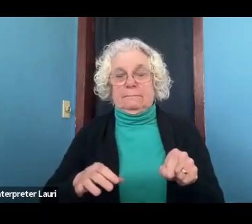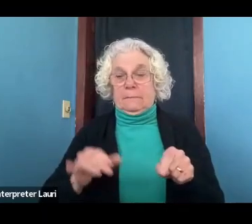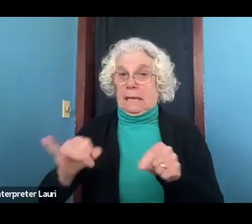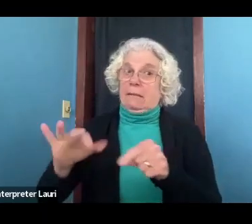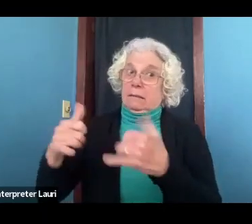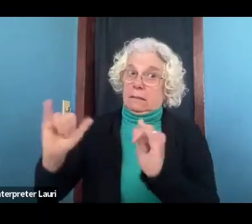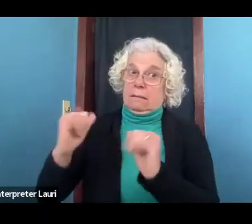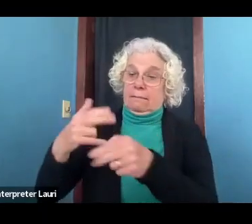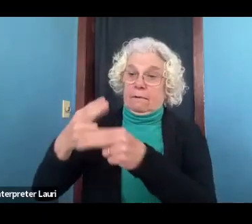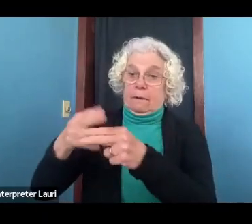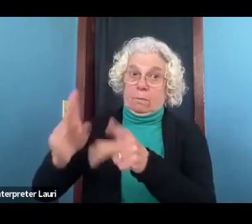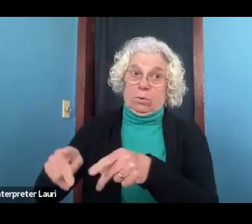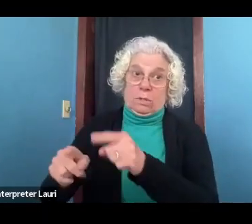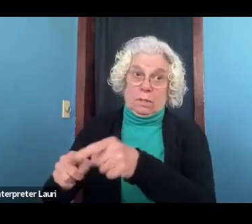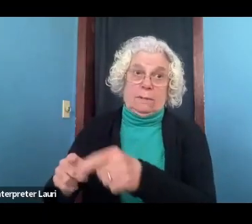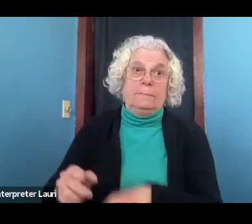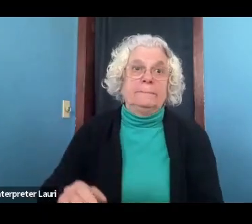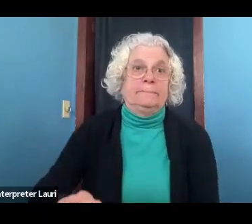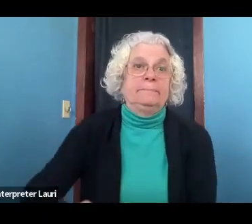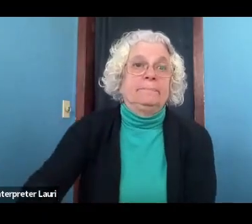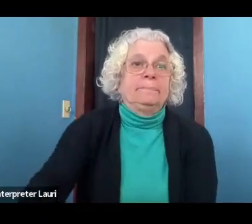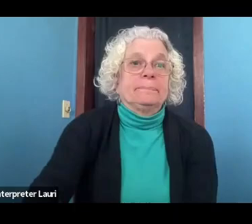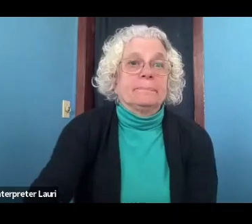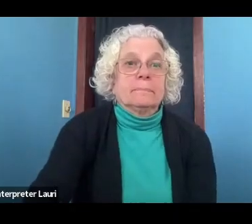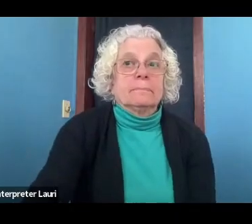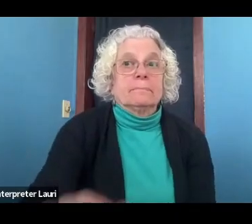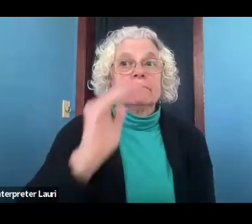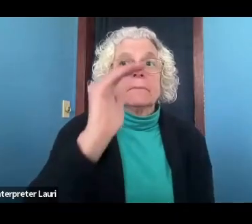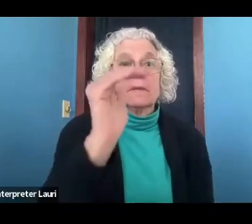need it. Let's go to the next slide.